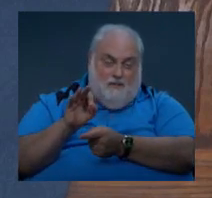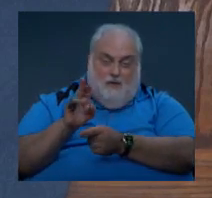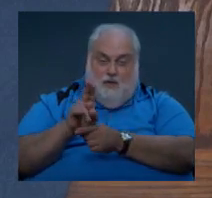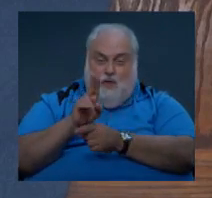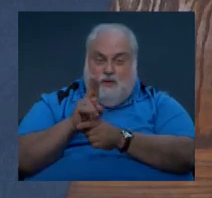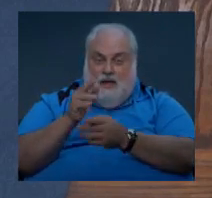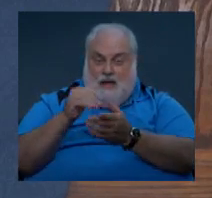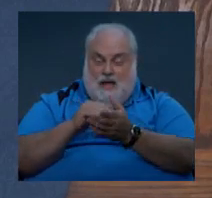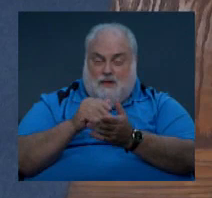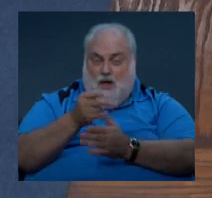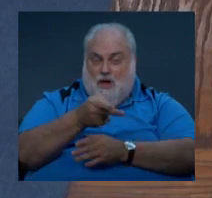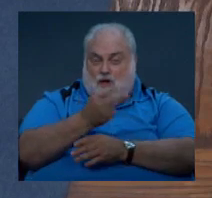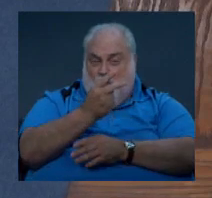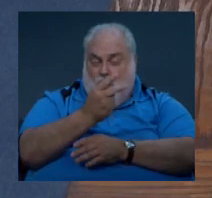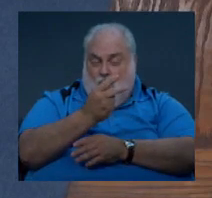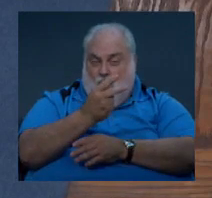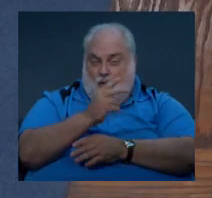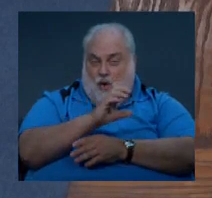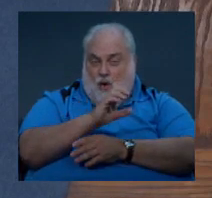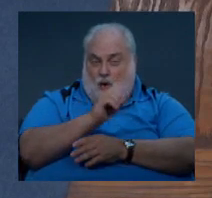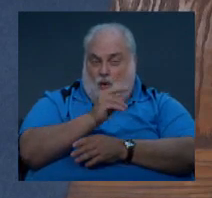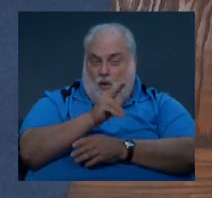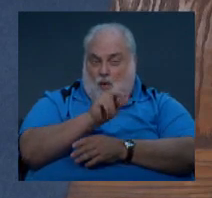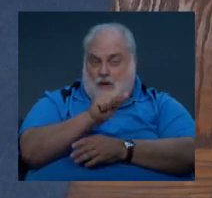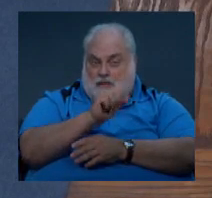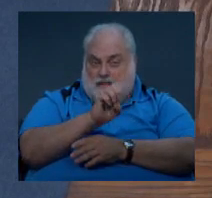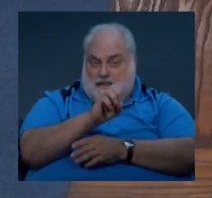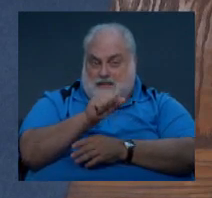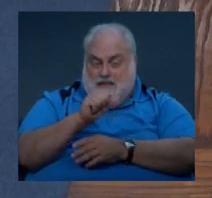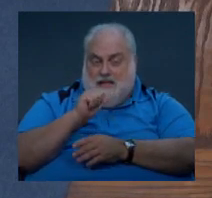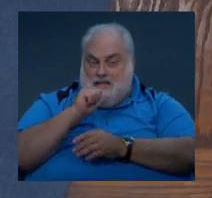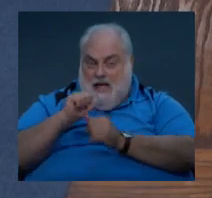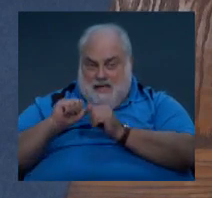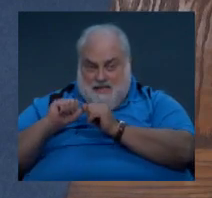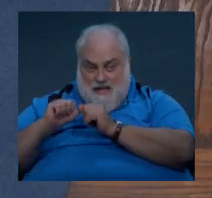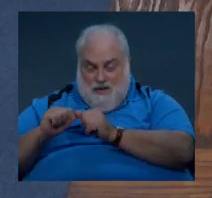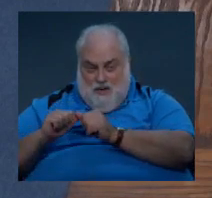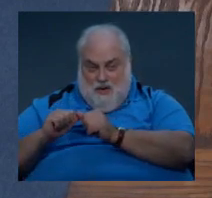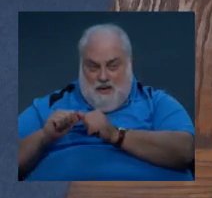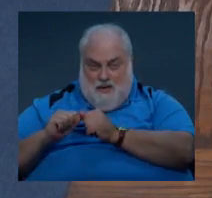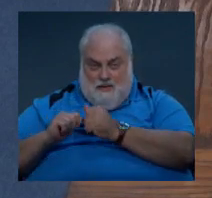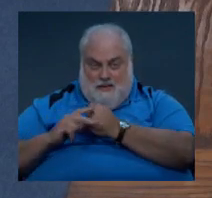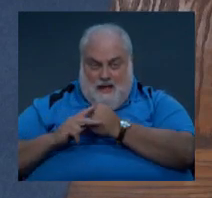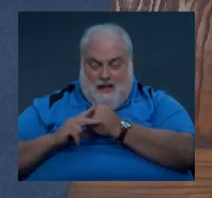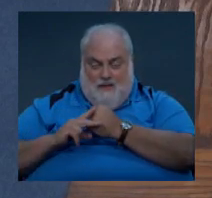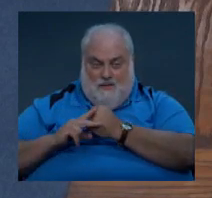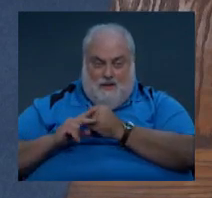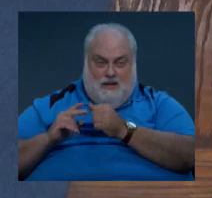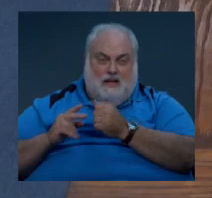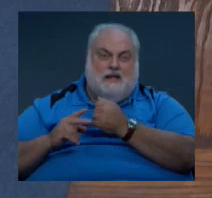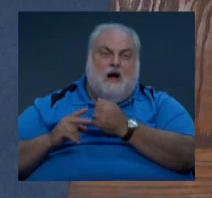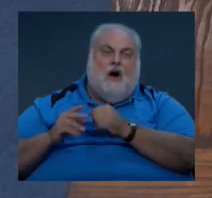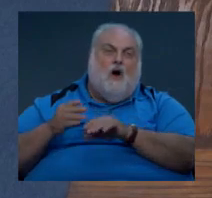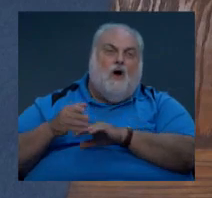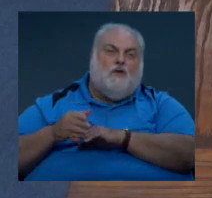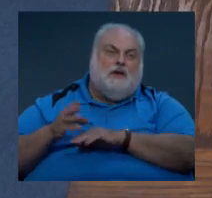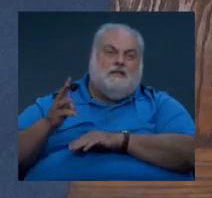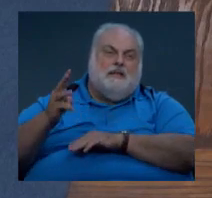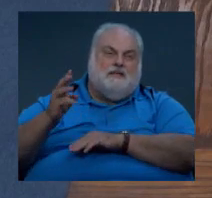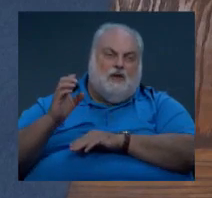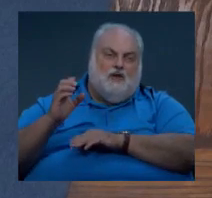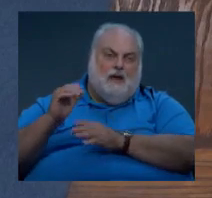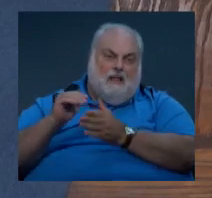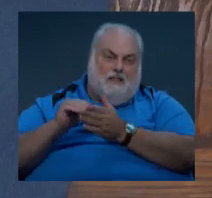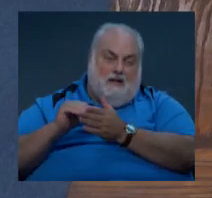repurposing 2 courses as opposed to continuing golf saves over $600,000 from the annual budget.